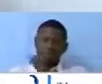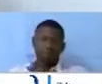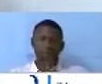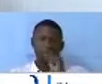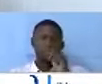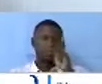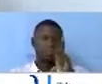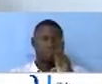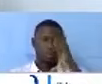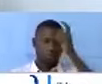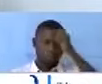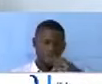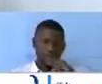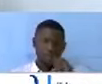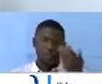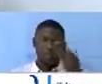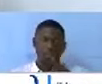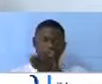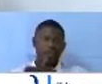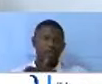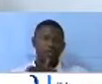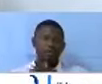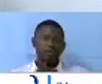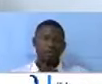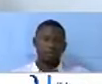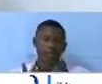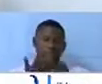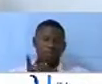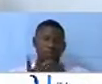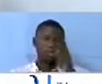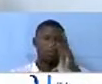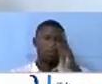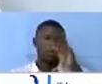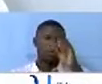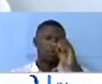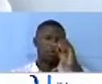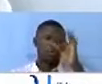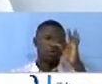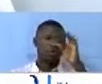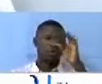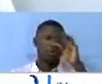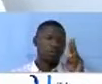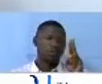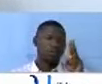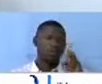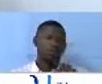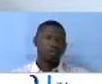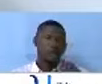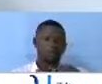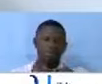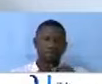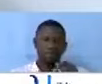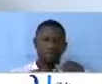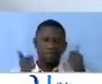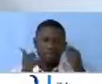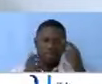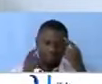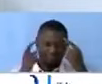From there to Kotu. Then I started wondering what is